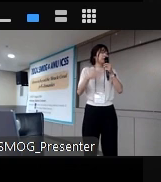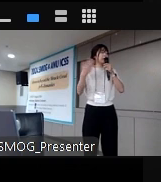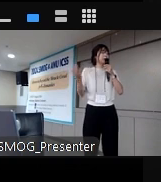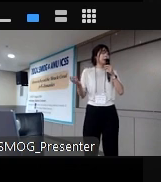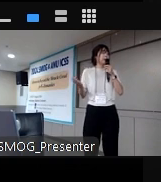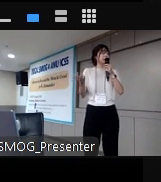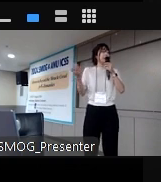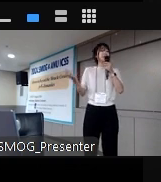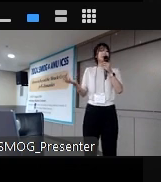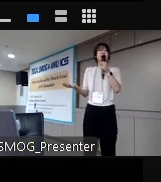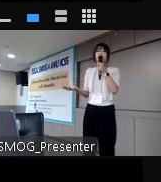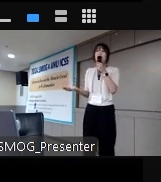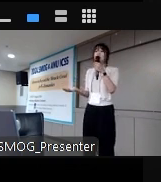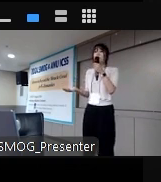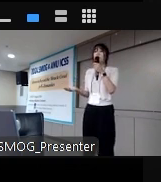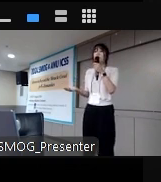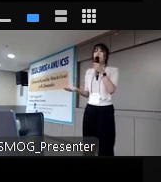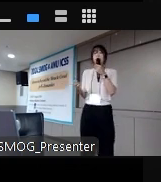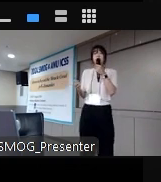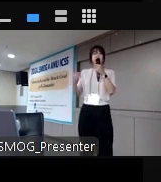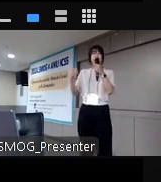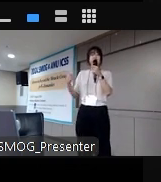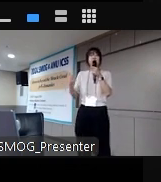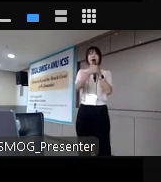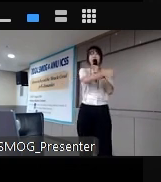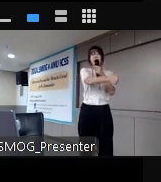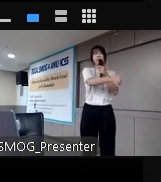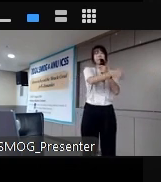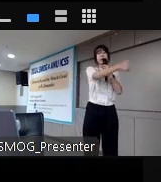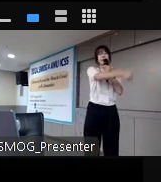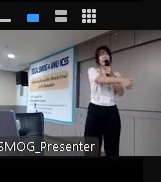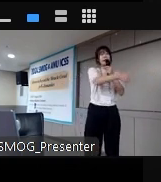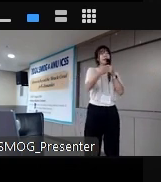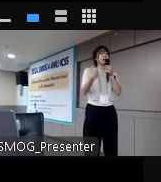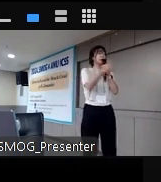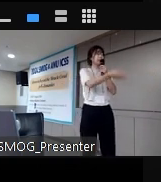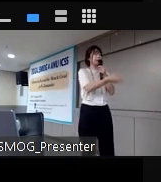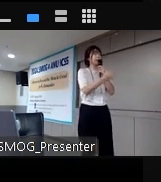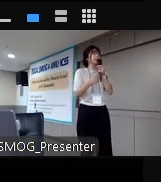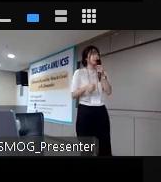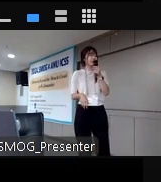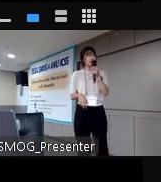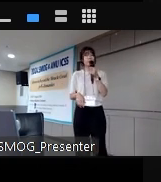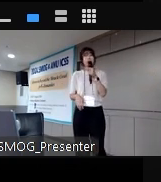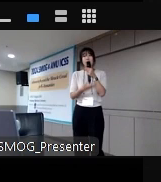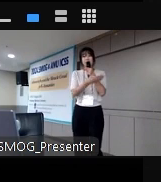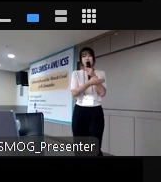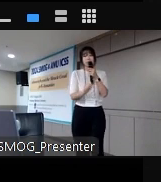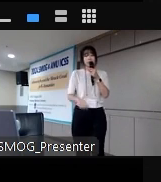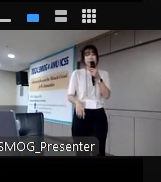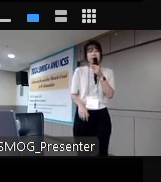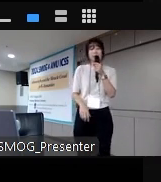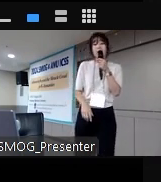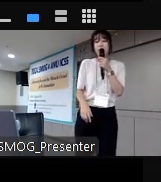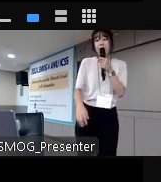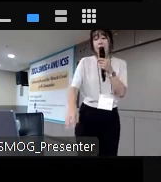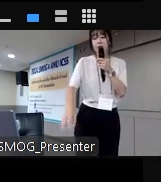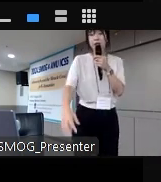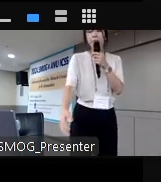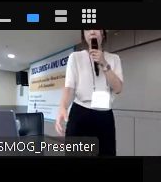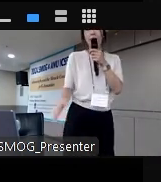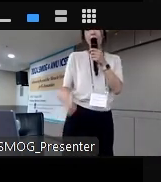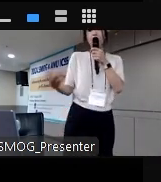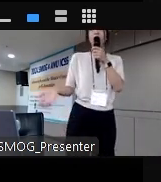just verbs with locational pronouns incorporated, so I put there, and there is incorporated into the verb. So we no longer need